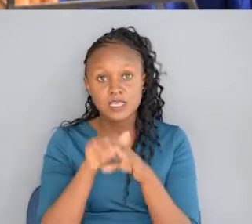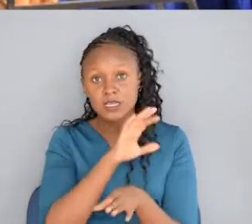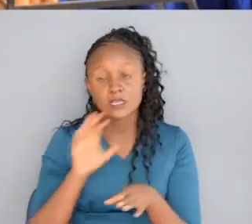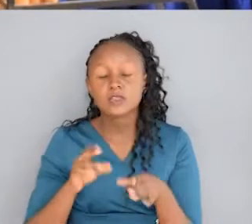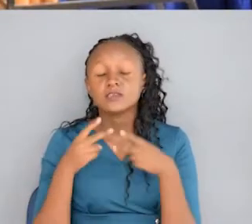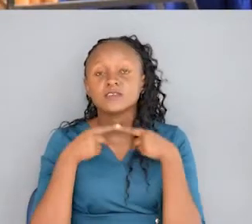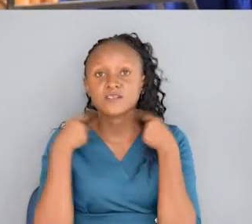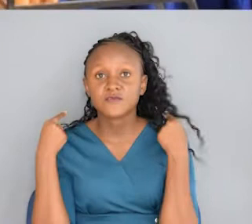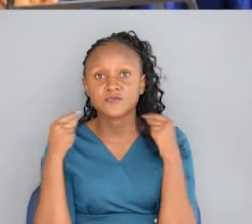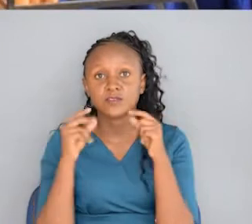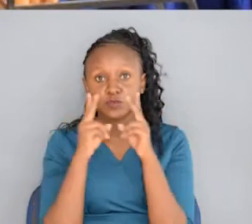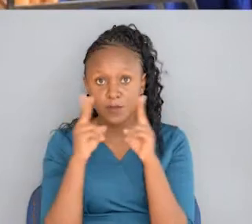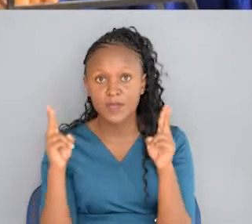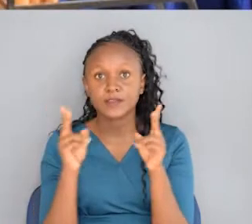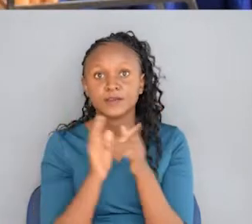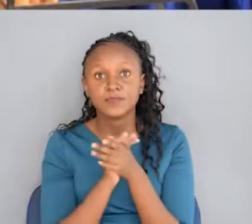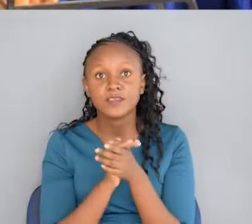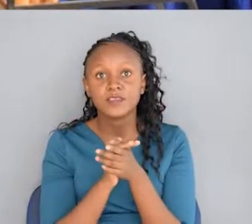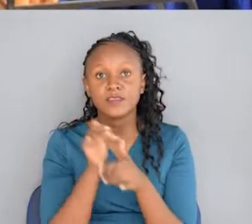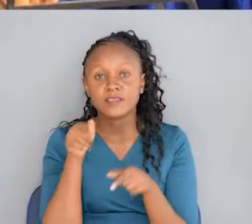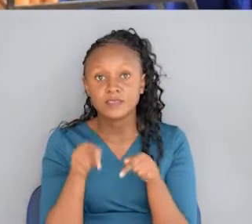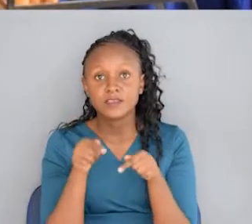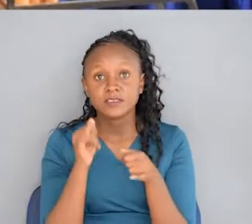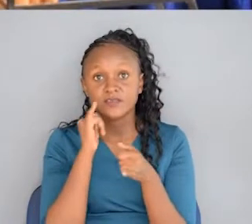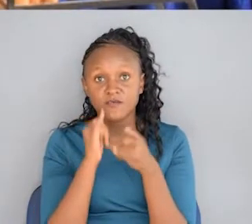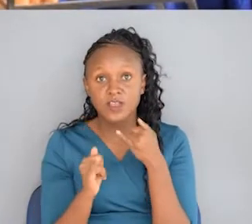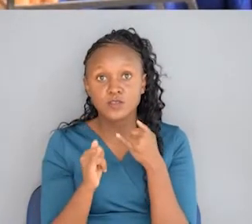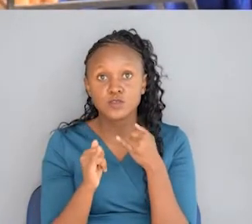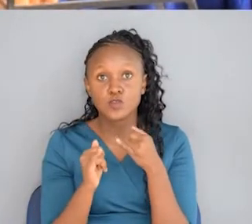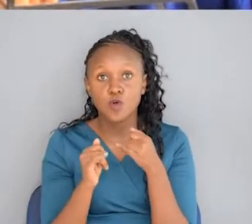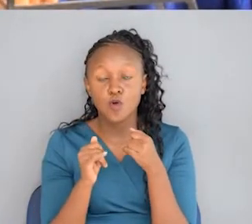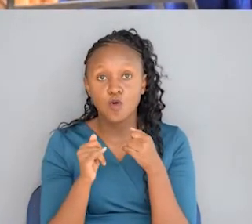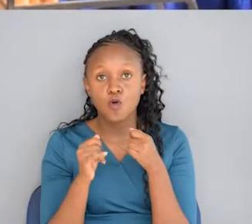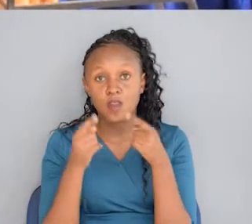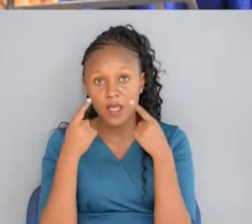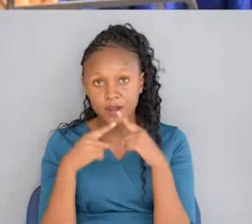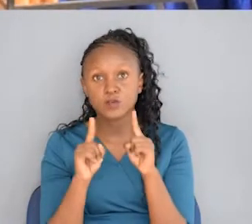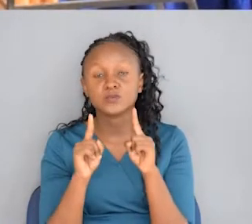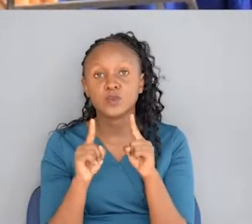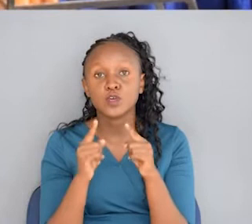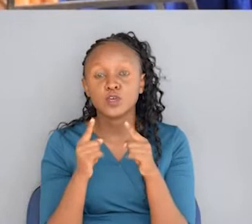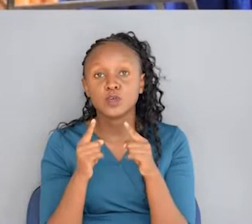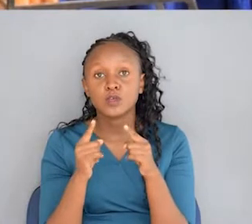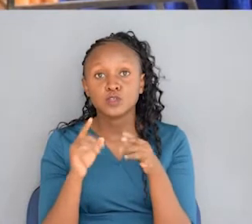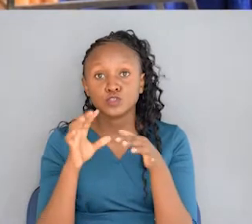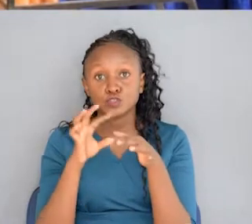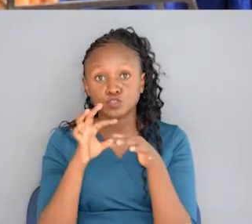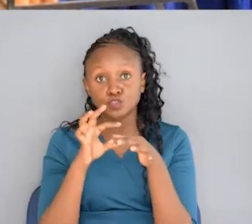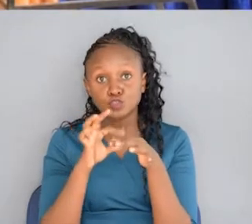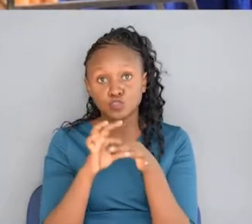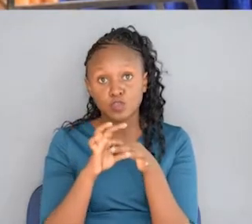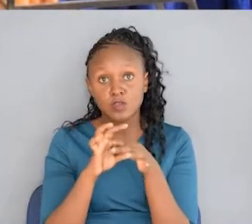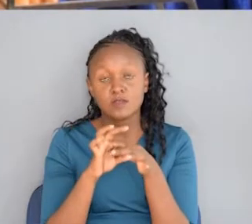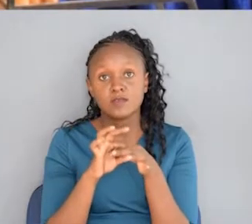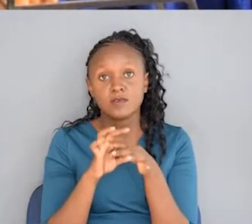Wamani. This was the last announcement, the third and the last announcement, so join them virtually on that